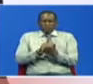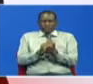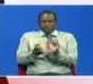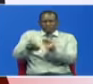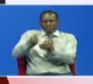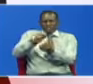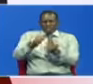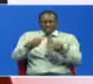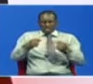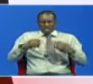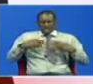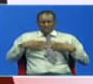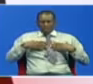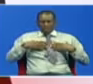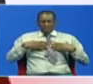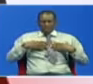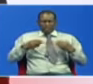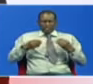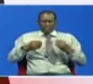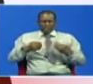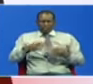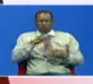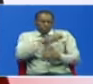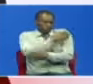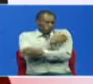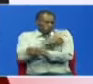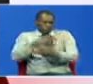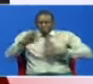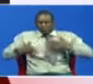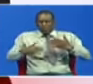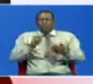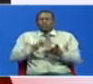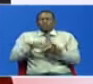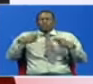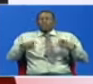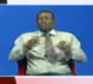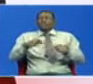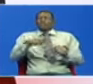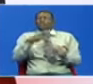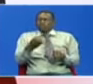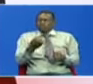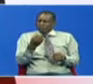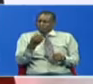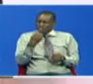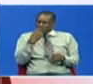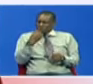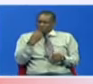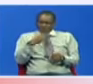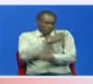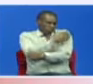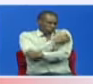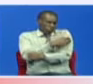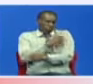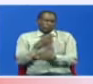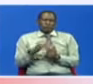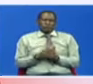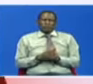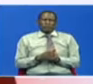health-seeking behavior so that people can be able to seek health services in health facilities.